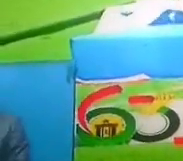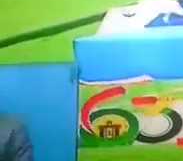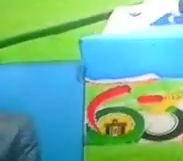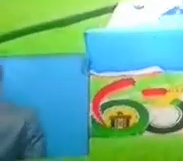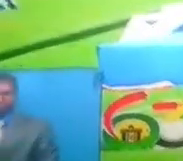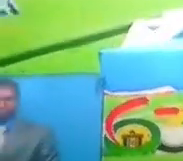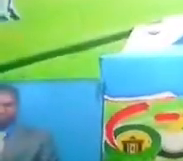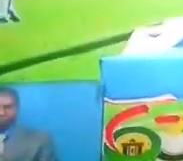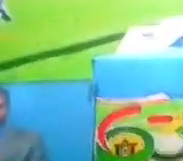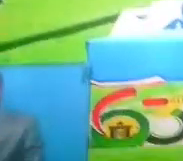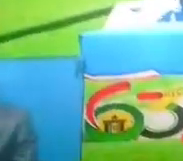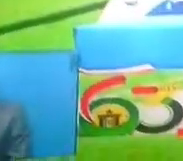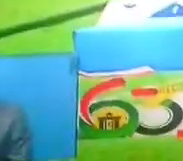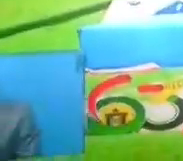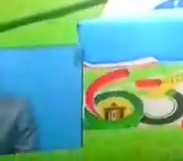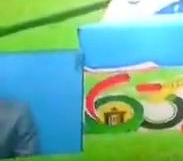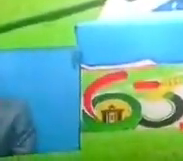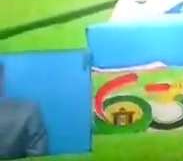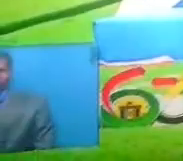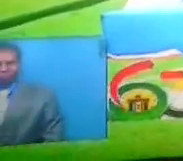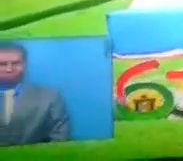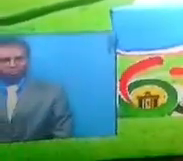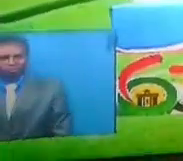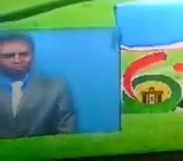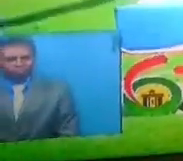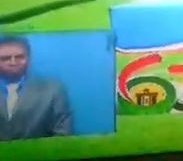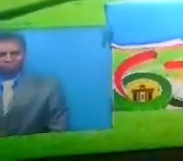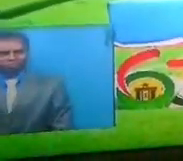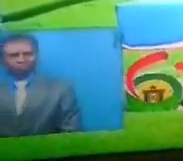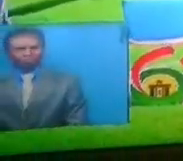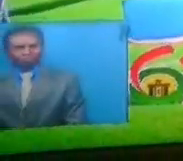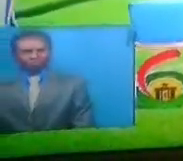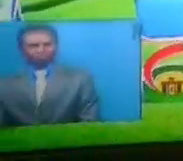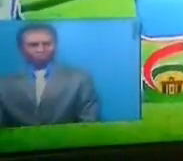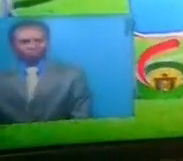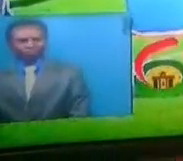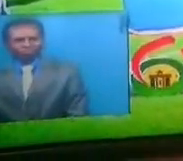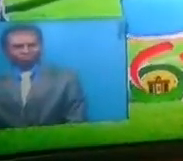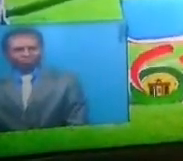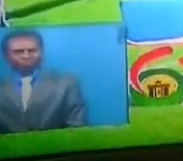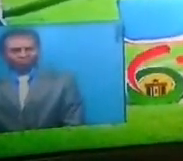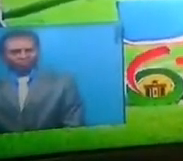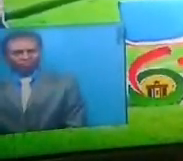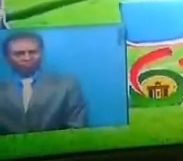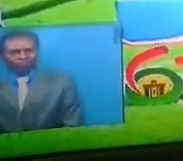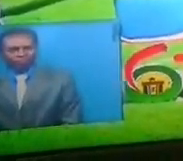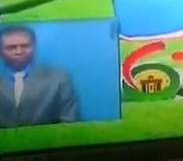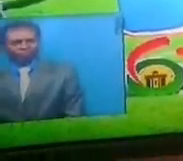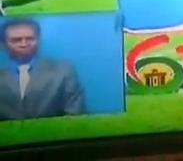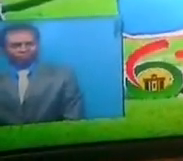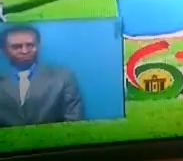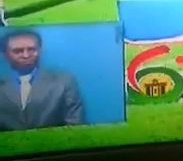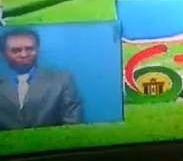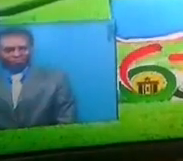him. Oh wow. So that's a higher jump. That's yes, a higher jump. And again, with the least of mistakes, we